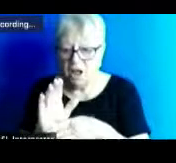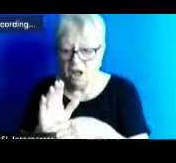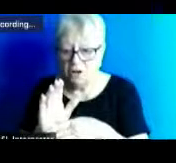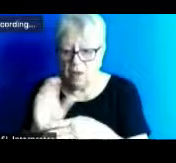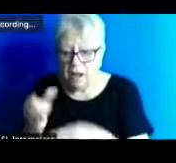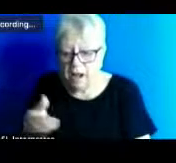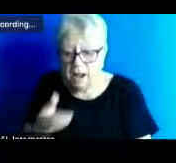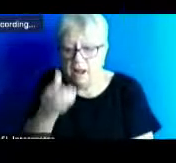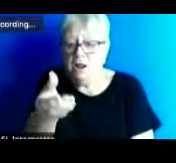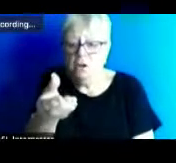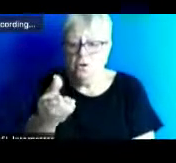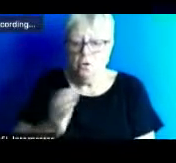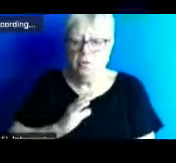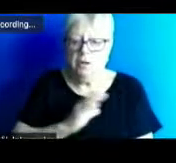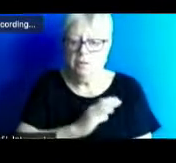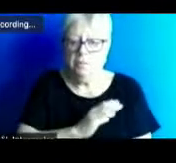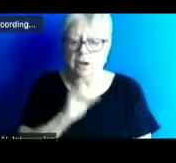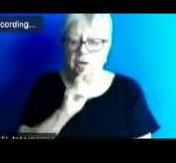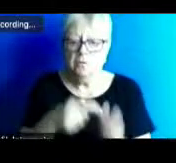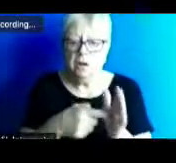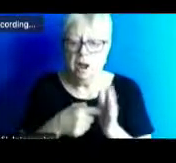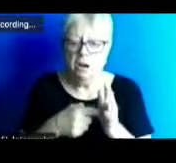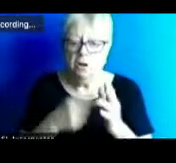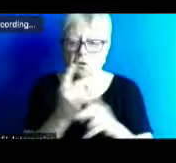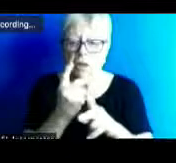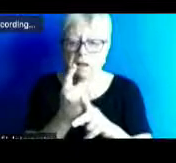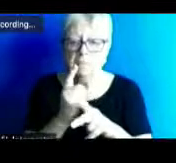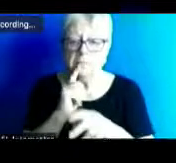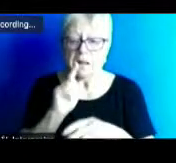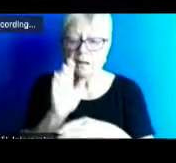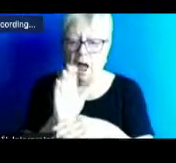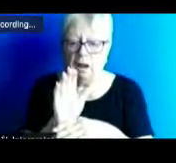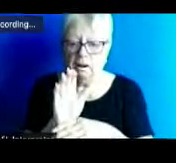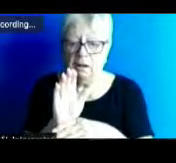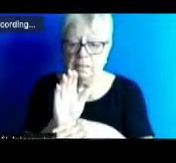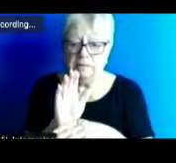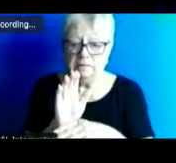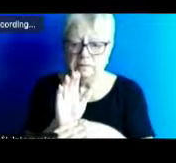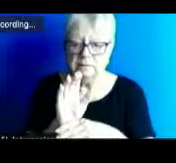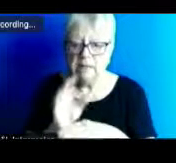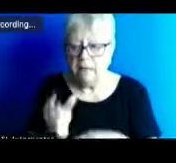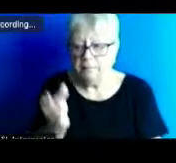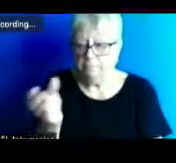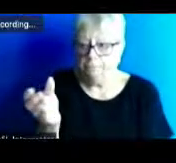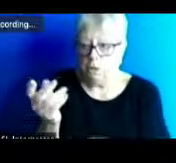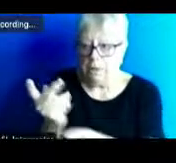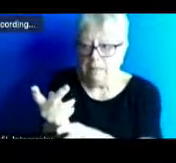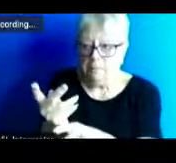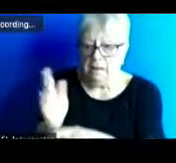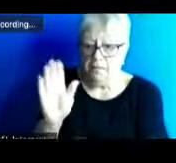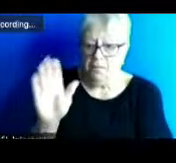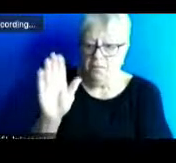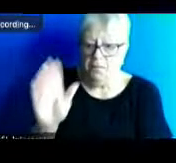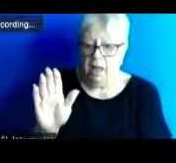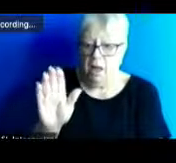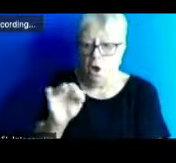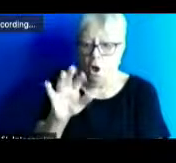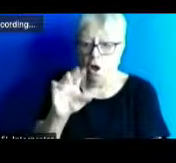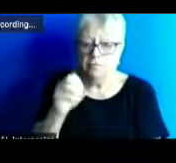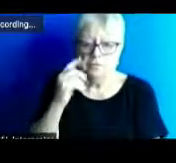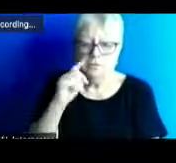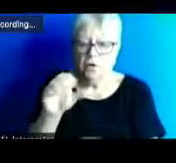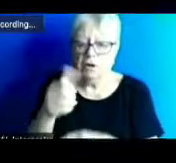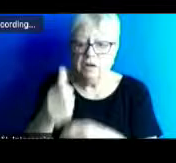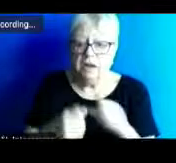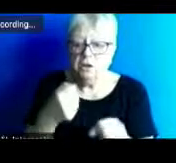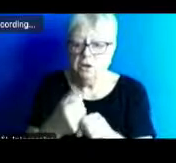required them to keep these documents in their office for 10 years after the conclusion of the